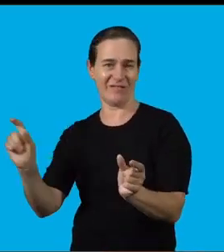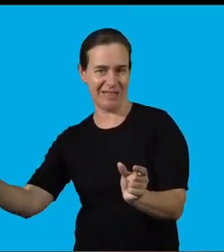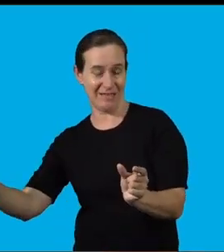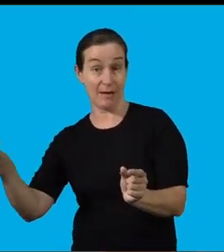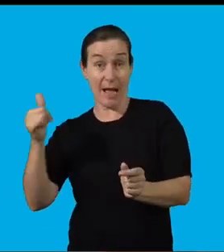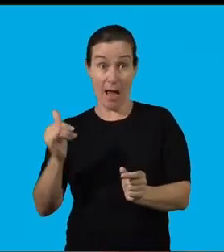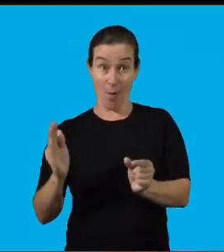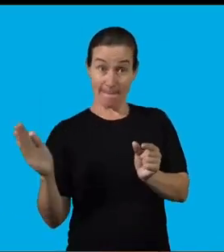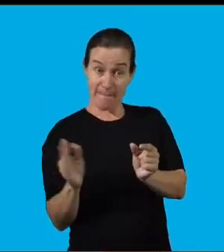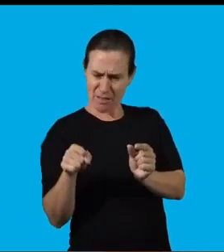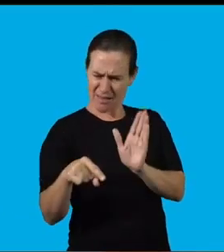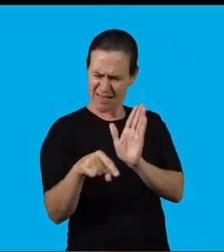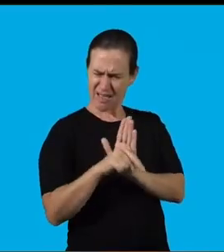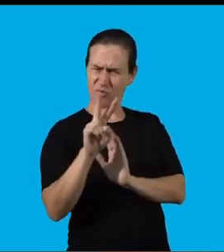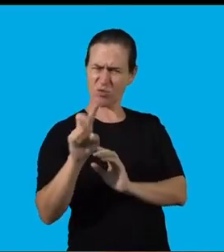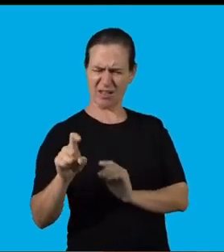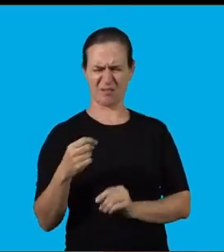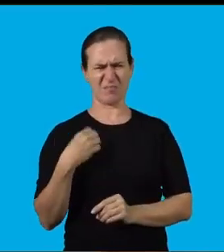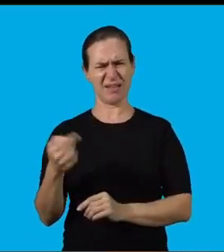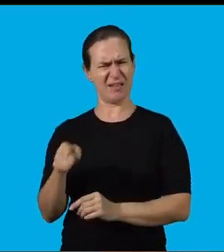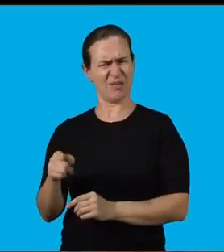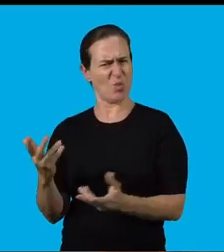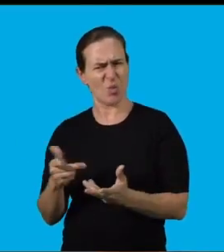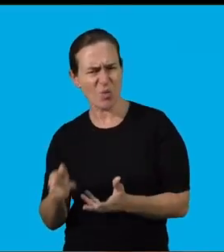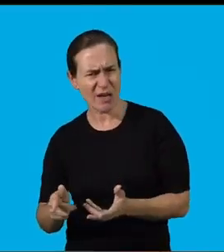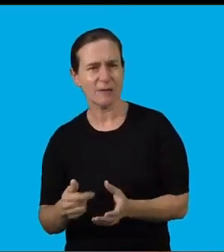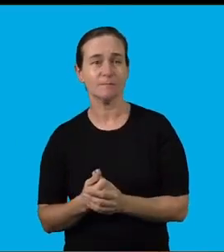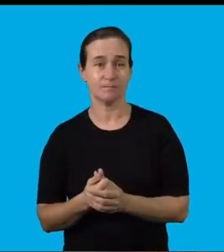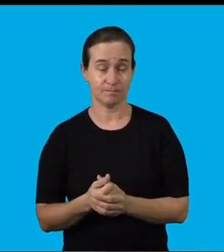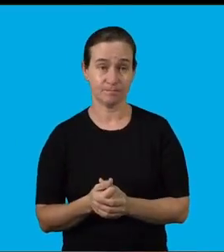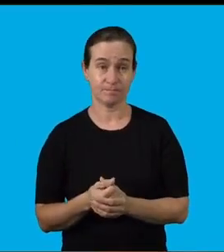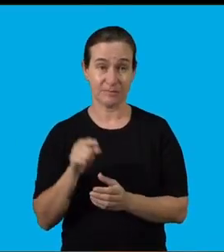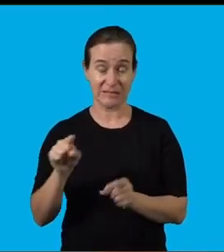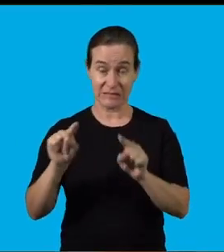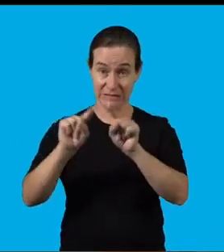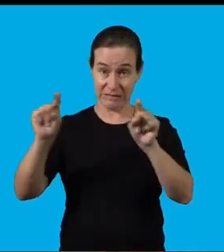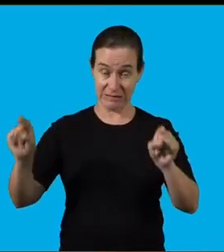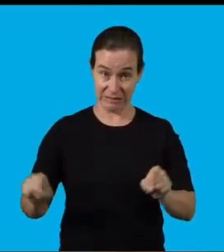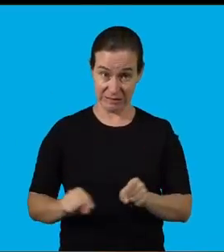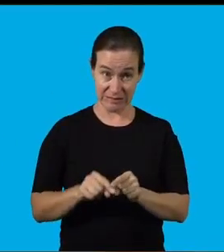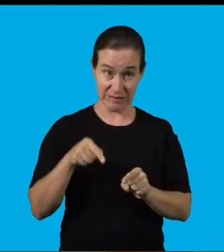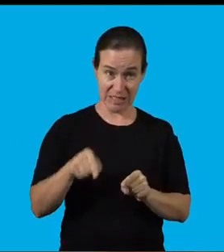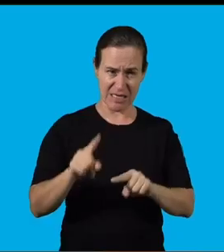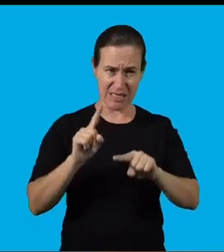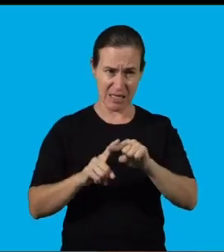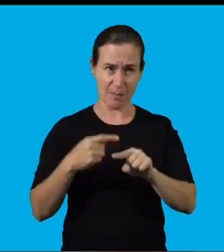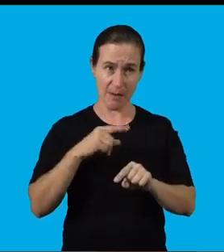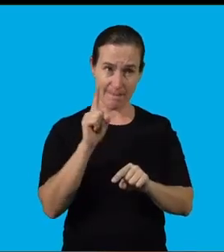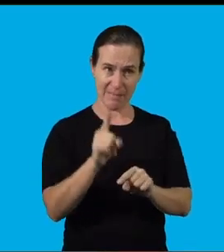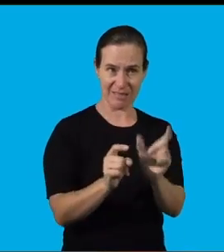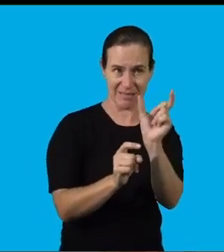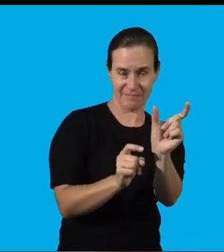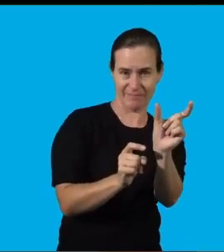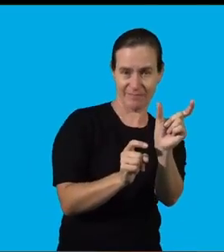learners problems. Okay, how do I find that term? So when I multiply this whole expression out, I need to get these two middle terms,